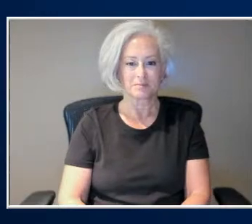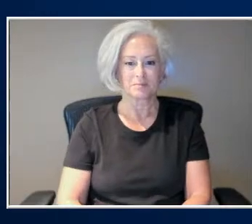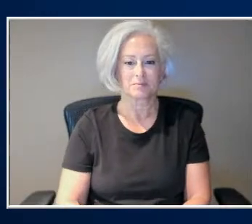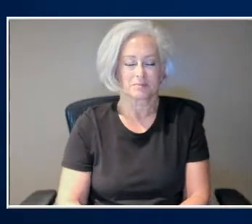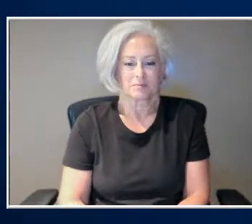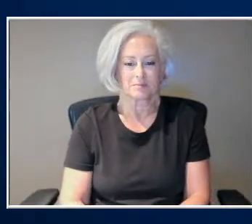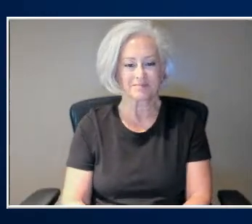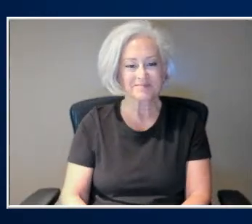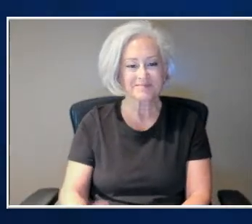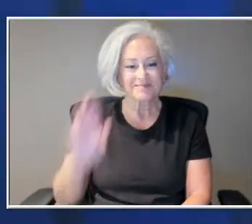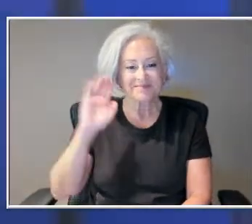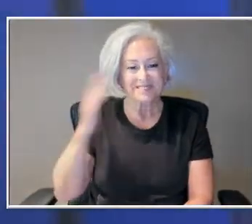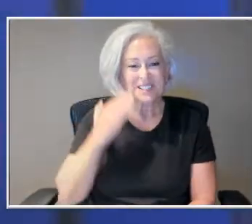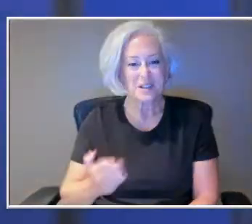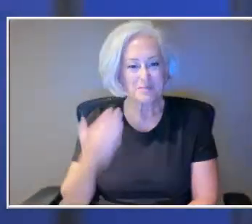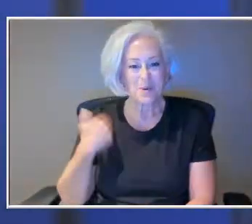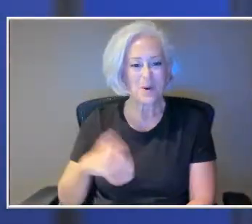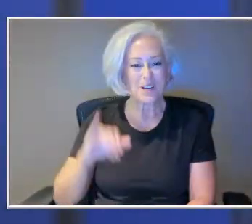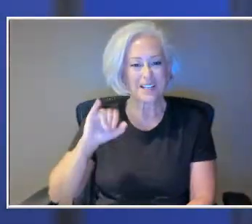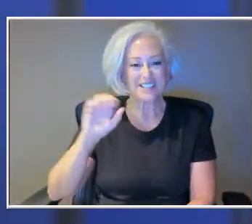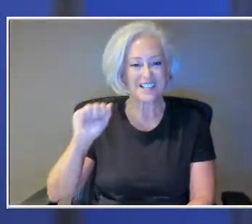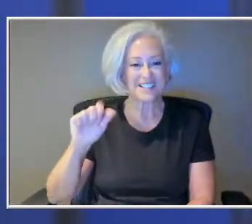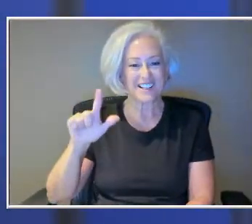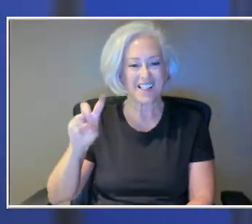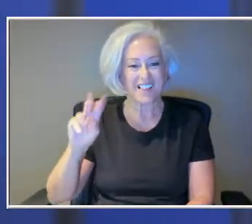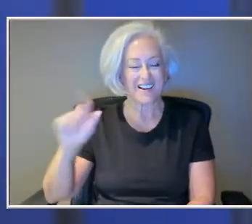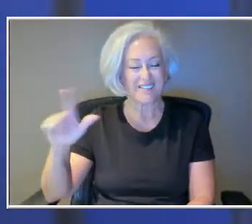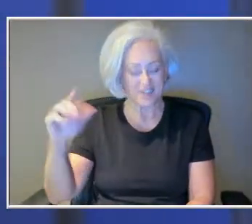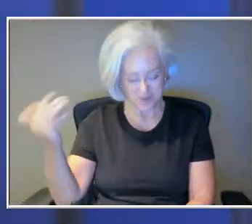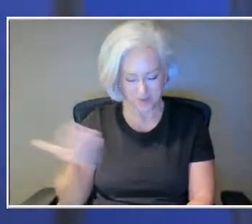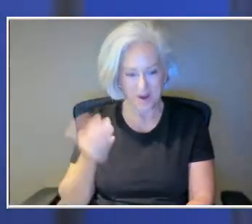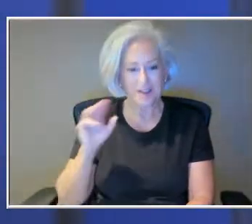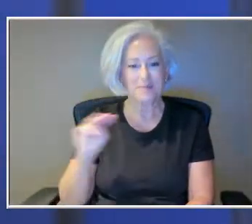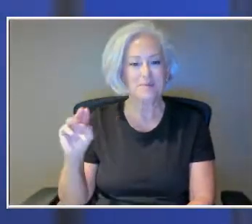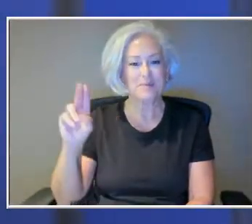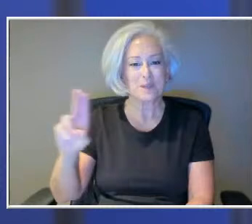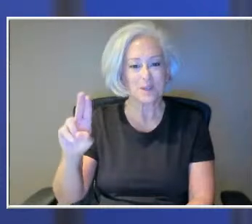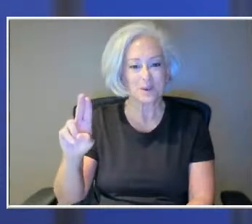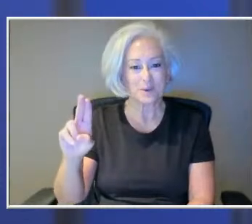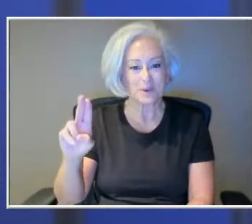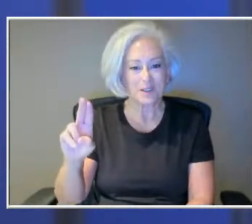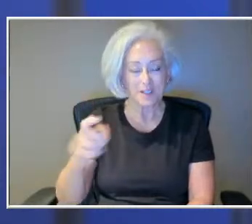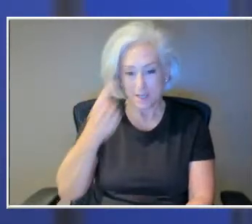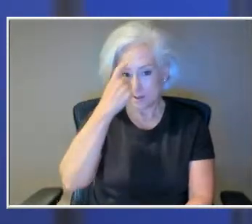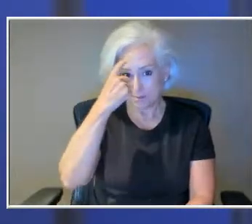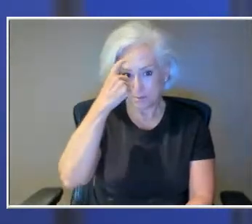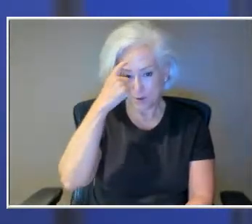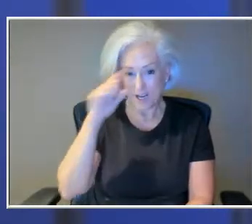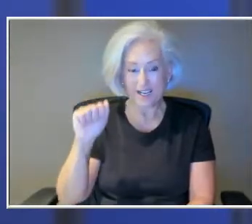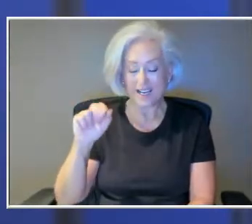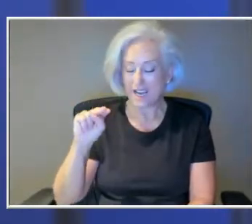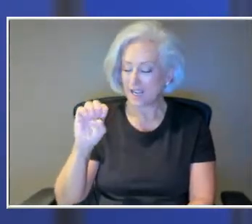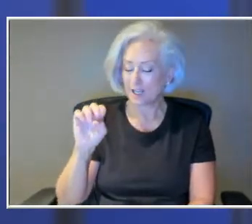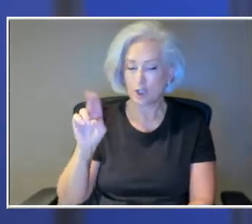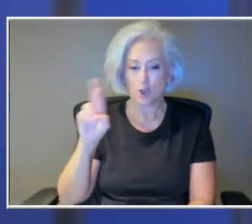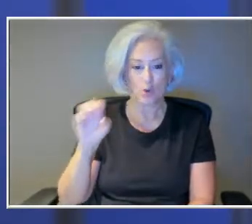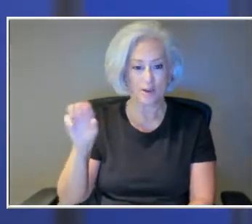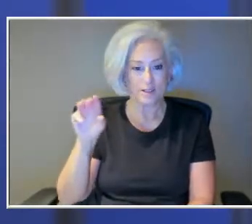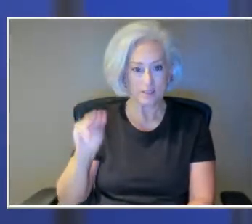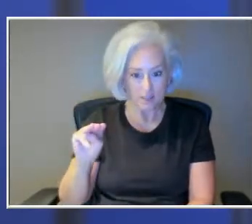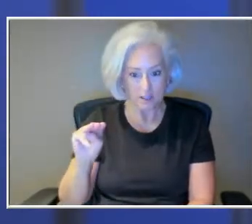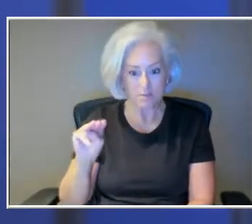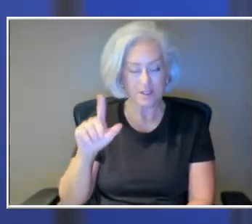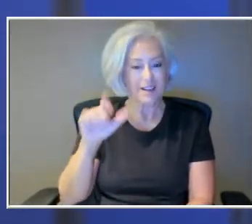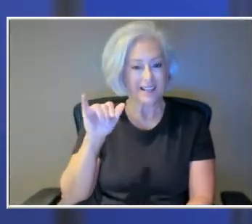Good morning, I'm Jessica Lovell, and welcome to the Morning Medical Update. Brain aneurysms can lurk undetected, threatening to burst without